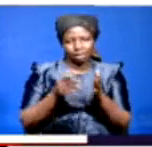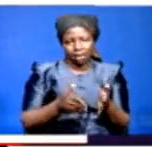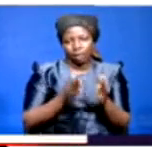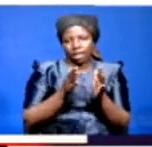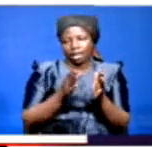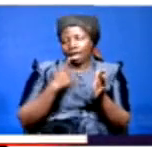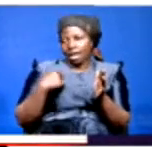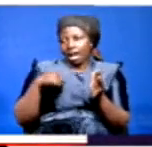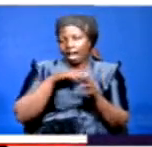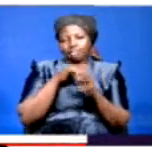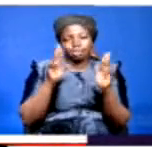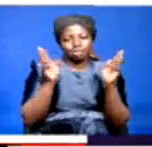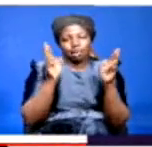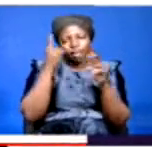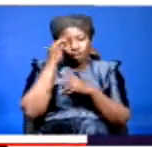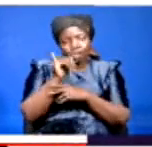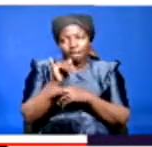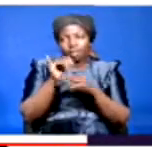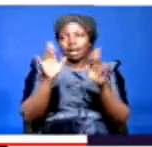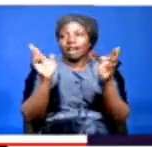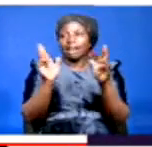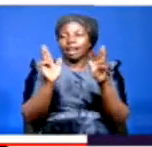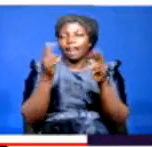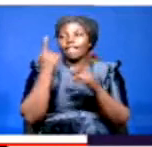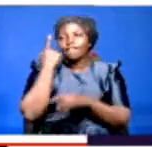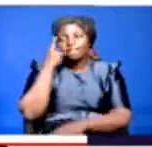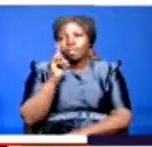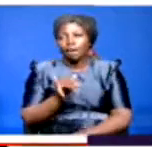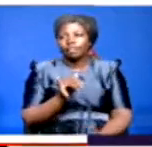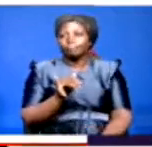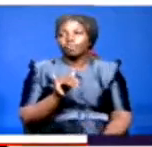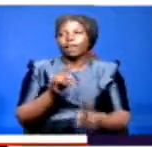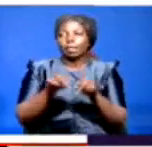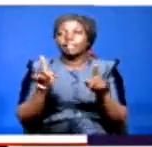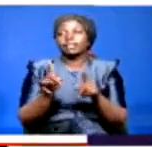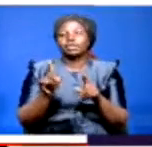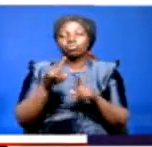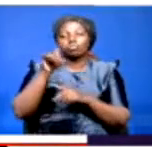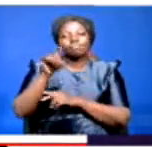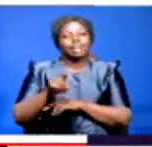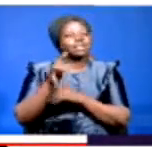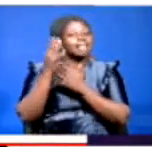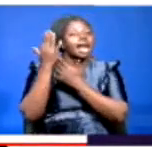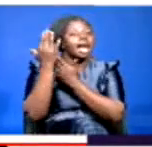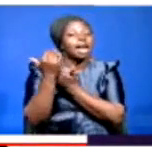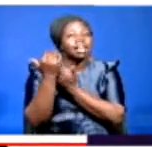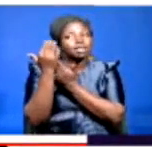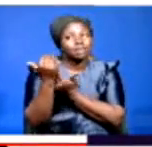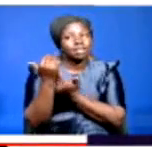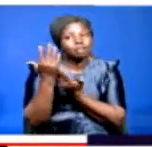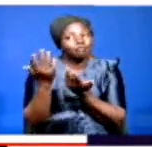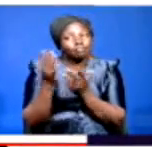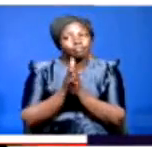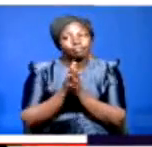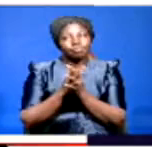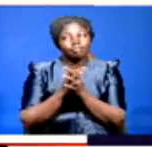we're ready for that. We're ready for the detail of that. But then you have to expect the same with our forwards. If our forwards get past one of